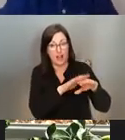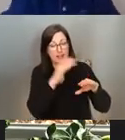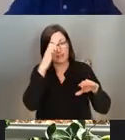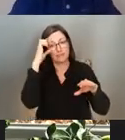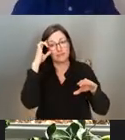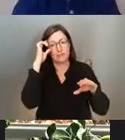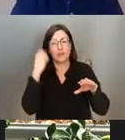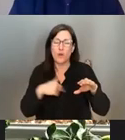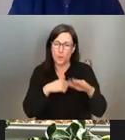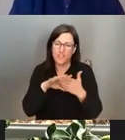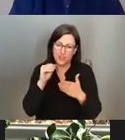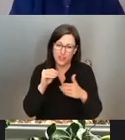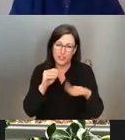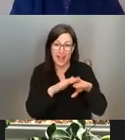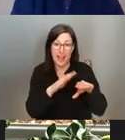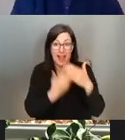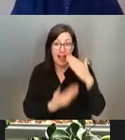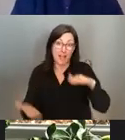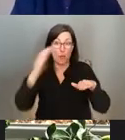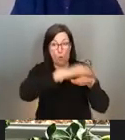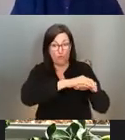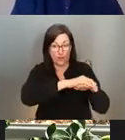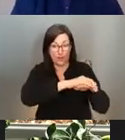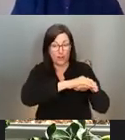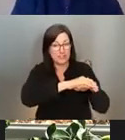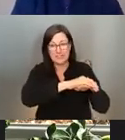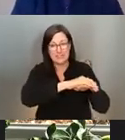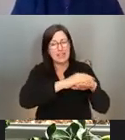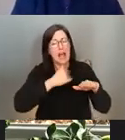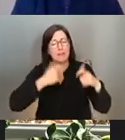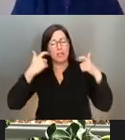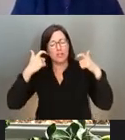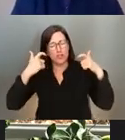hand overhand. Hand underhand, I am a huge,